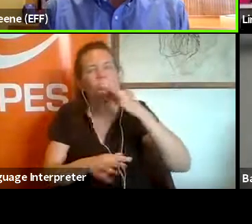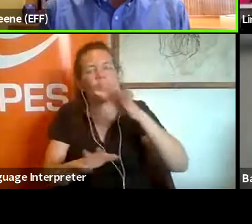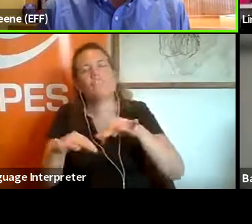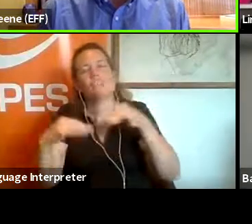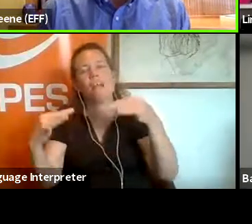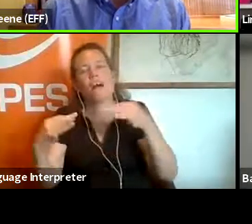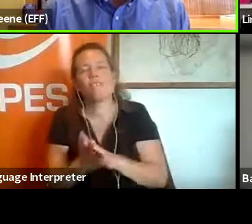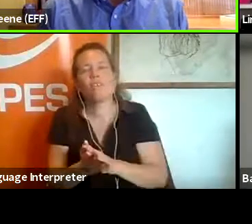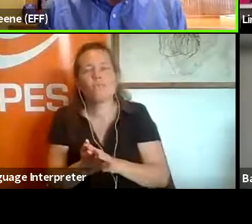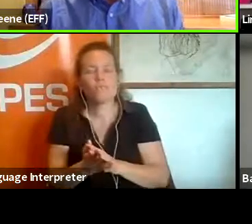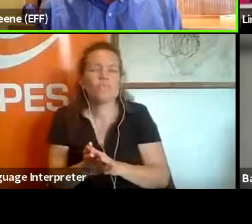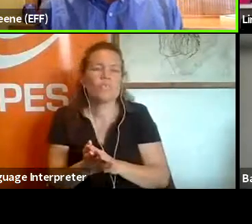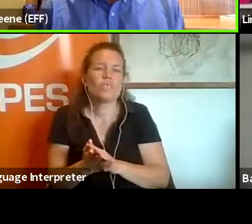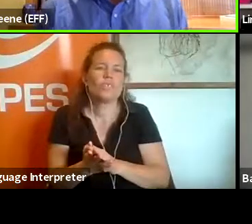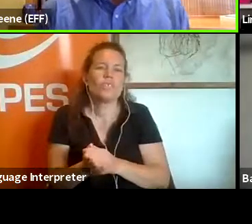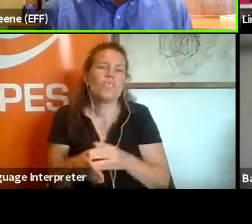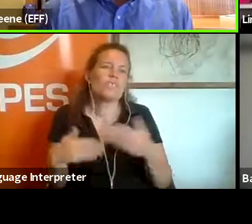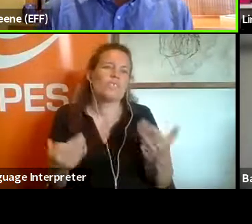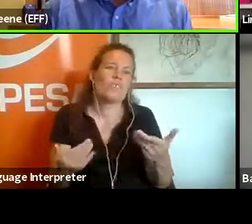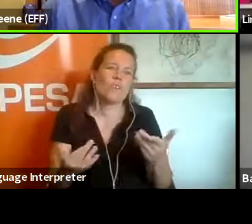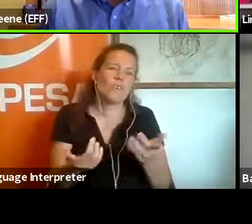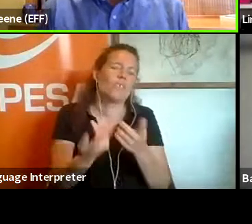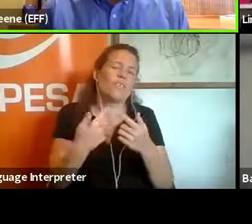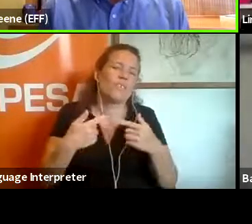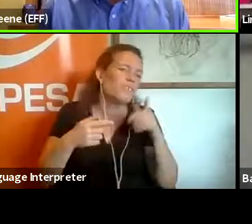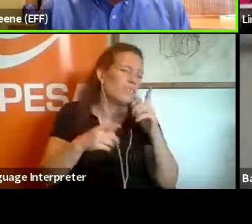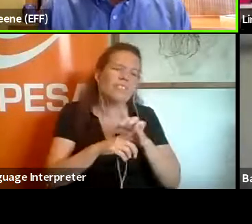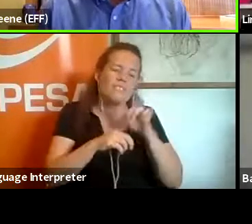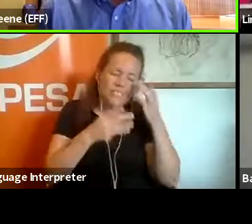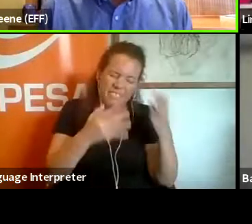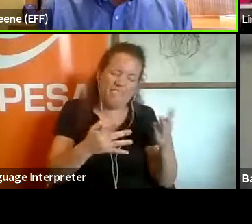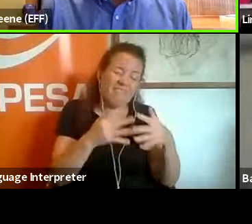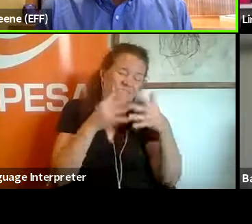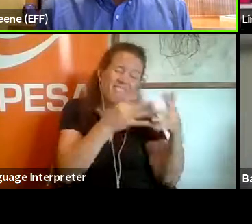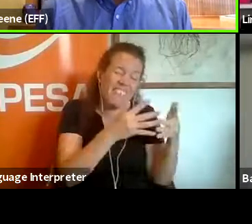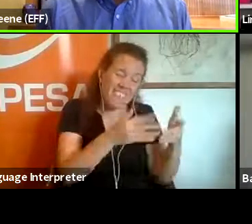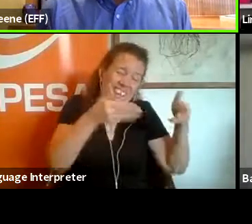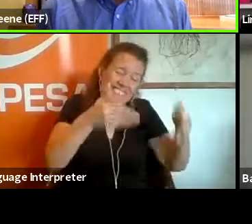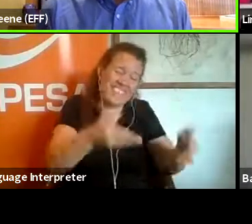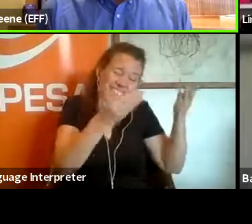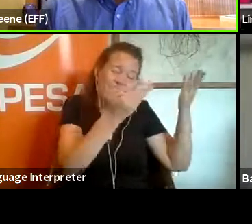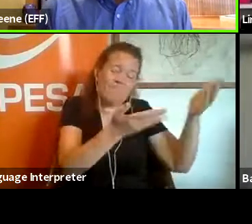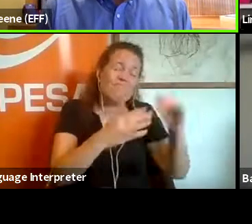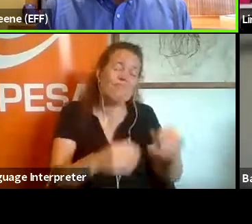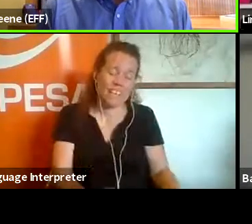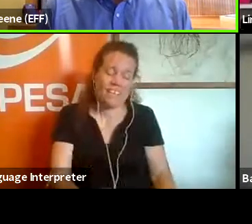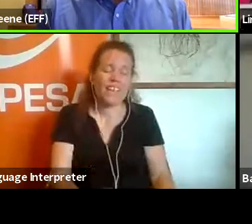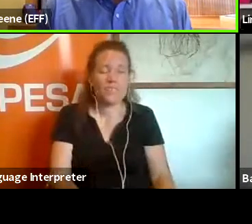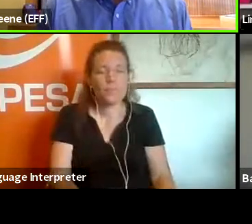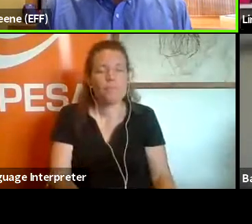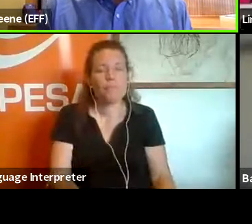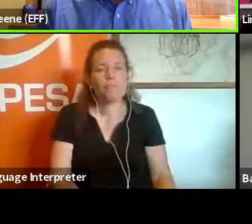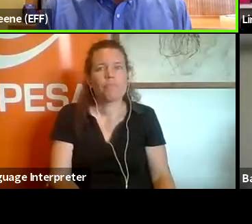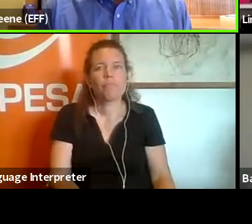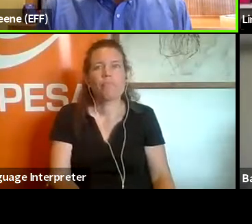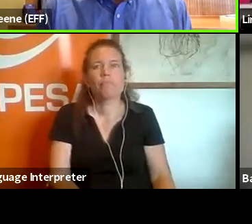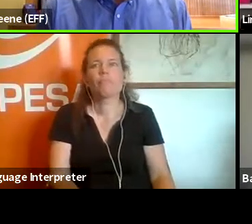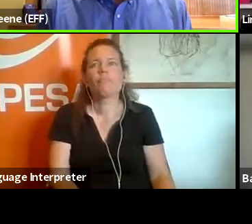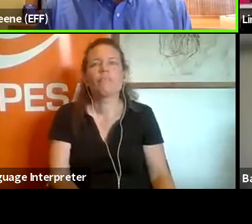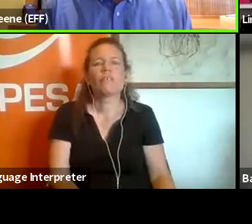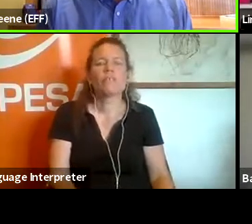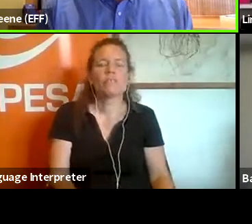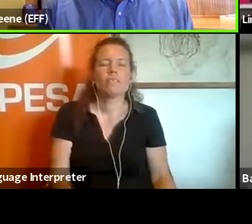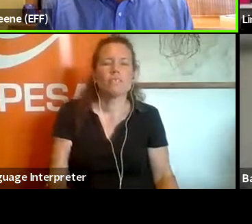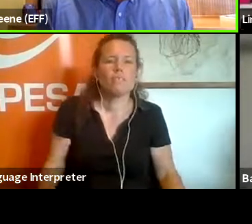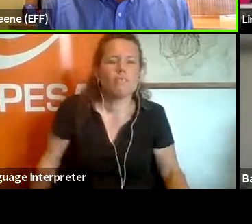very aware of, and we're dealing with in the US now as well. This has